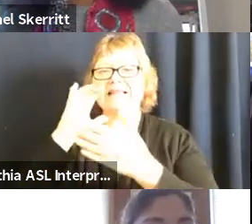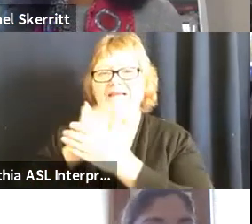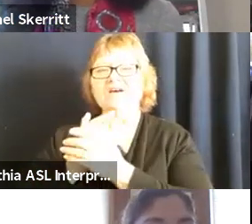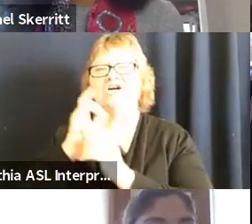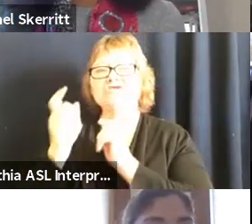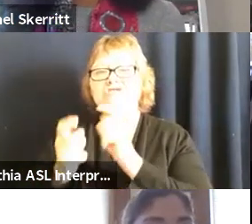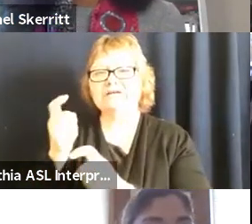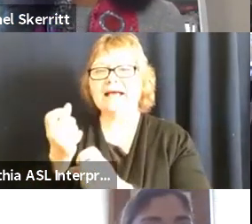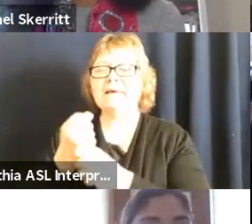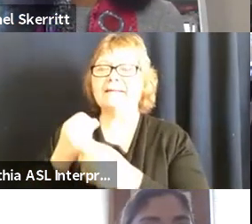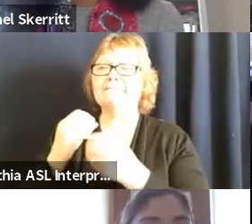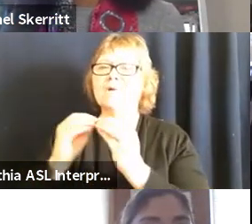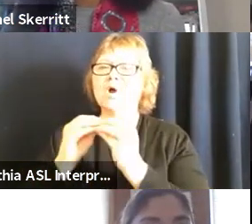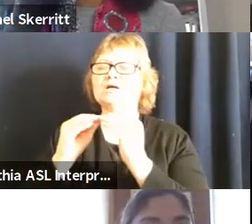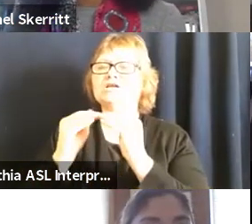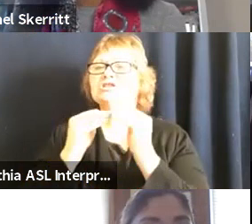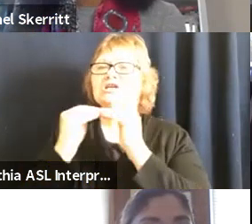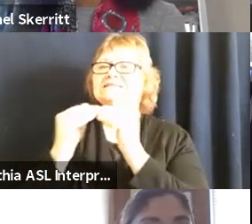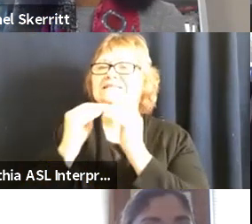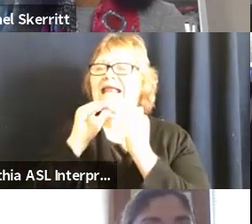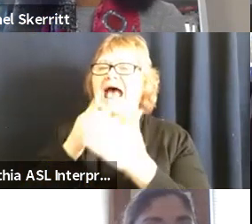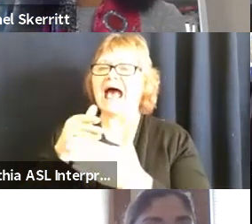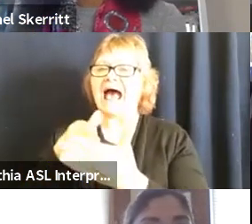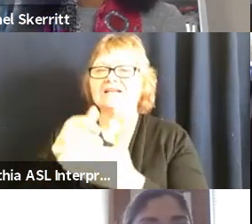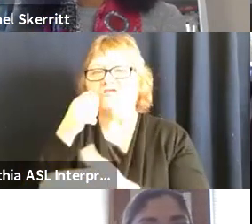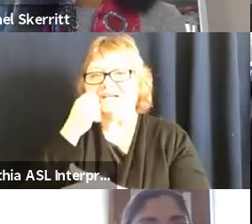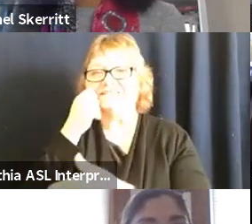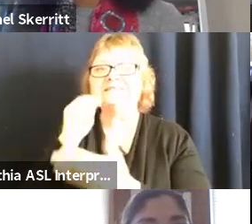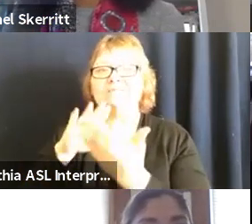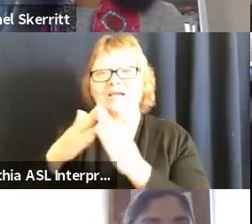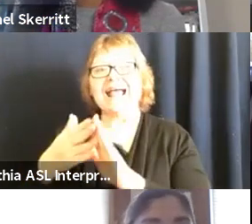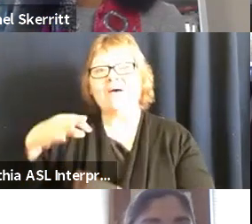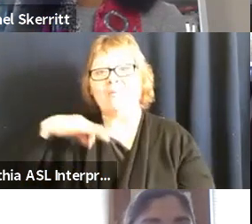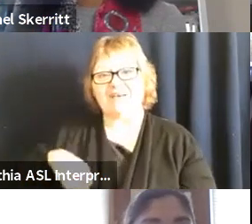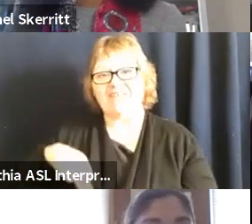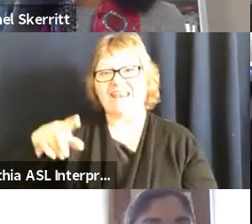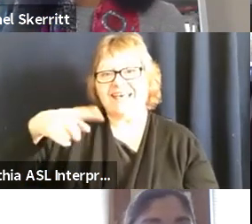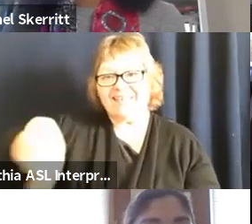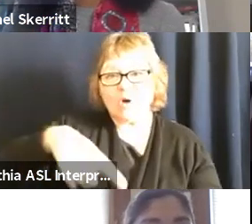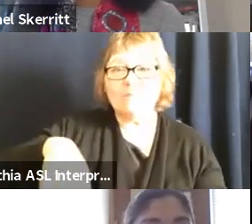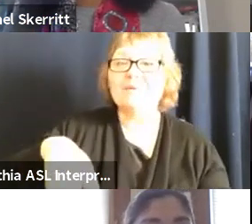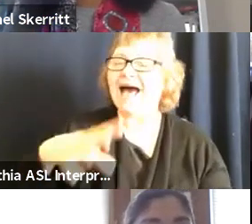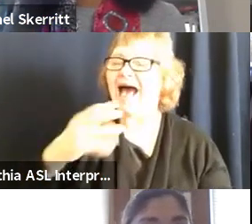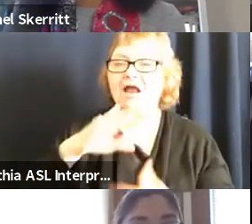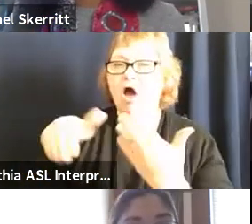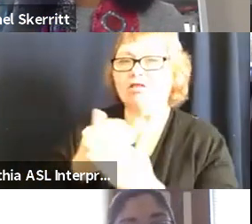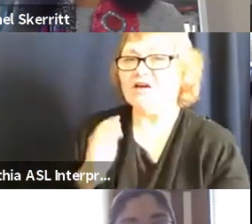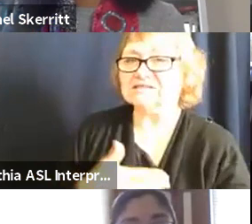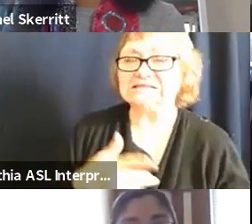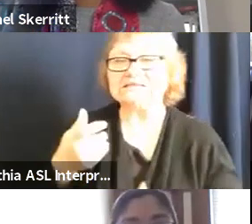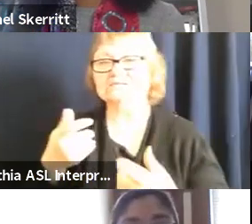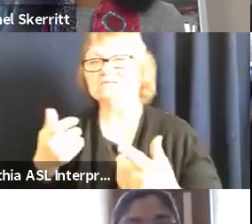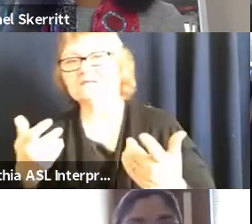creating a more just and anti-racist community benefits them and all of us much more than attending an exam